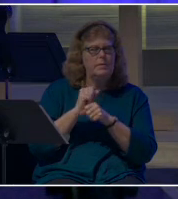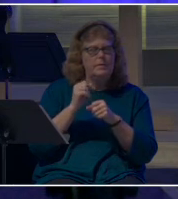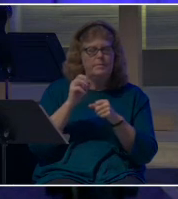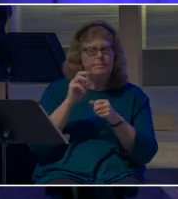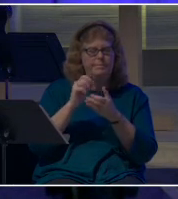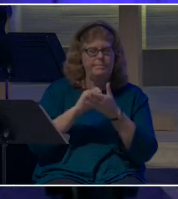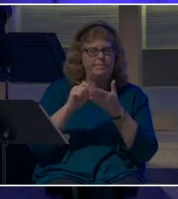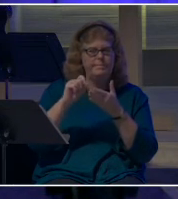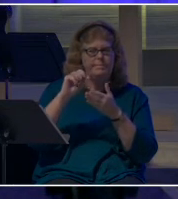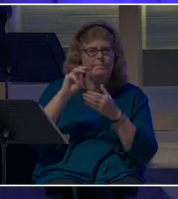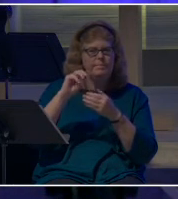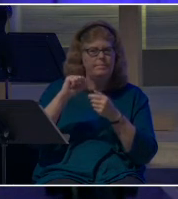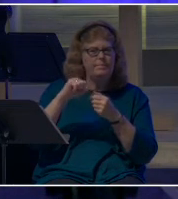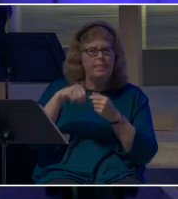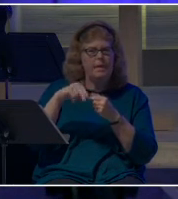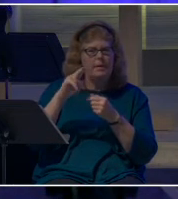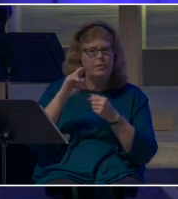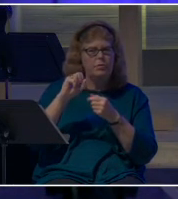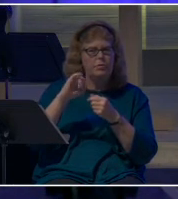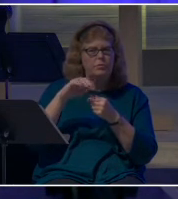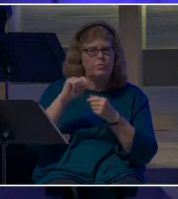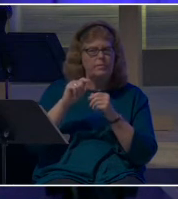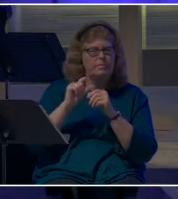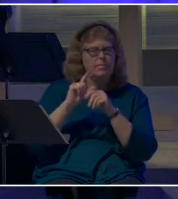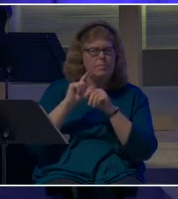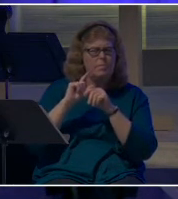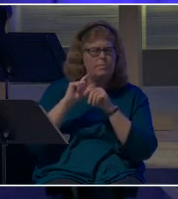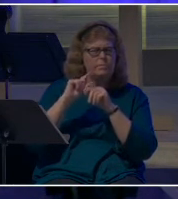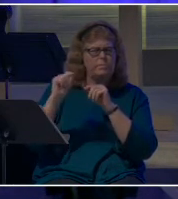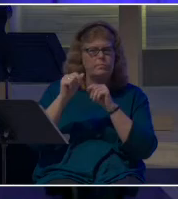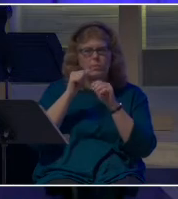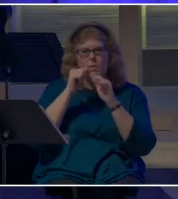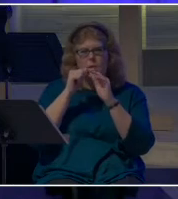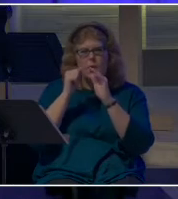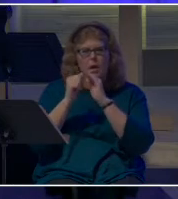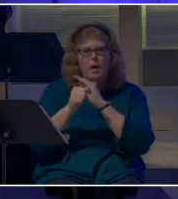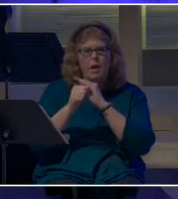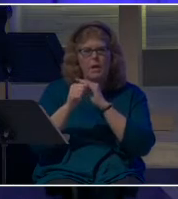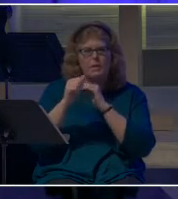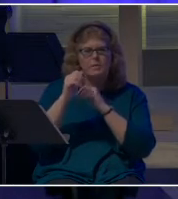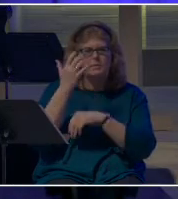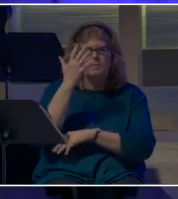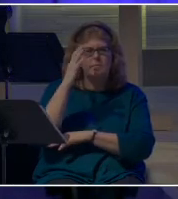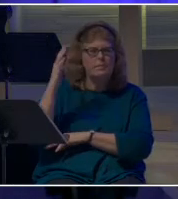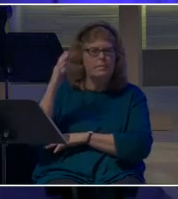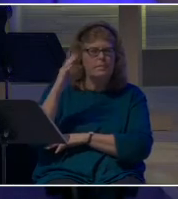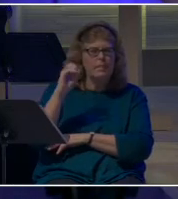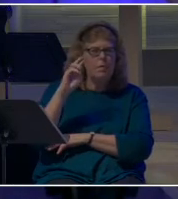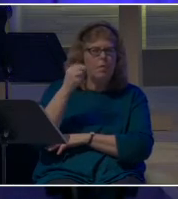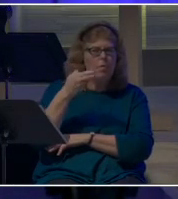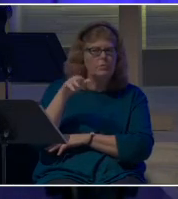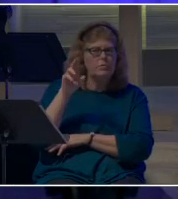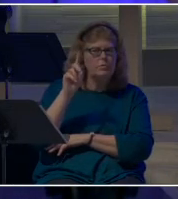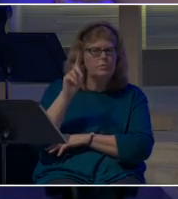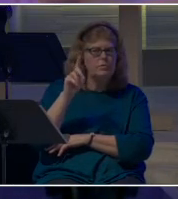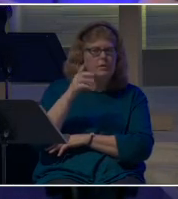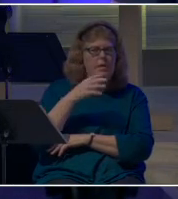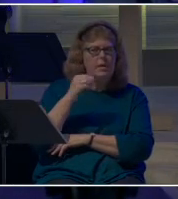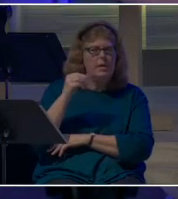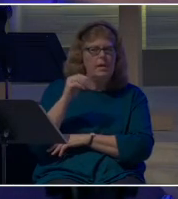manuscript, he runs off and hides in an orchard, and he takes